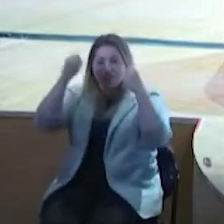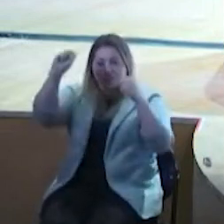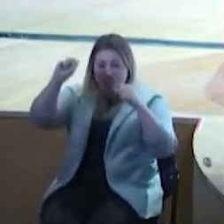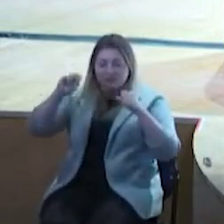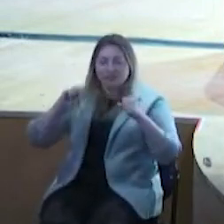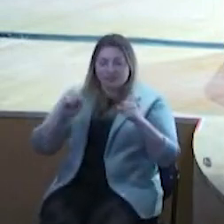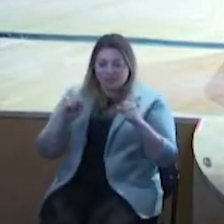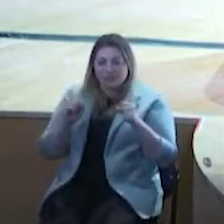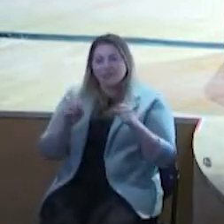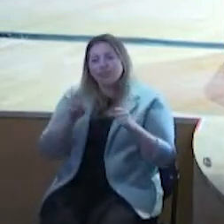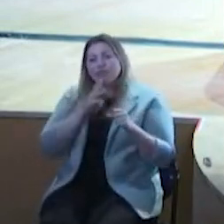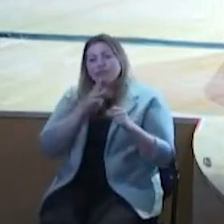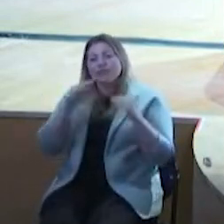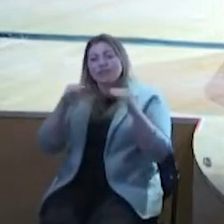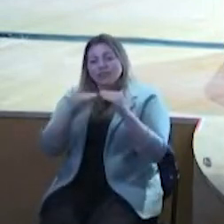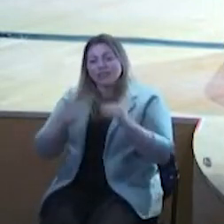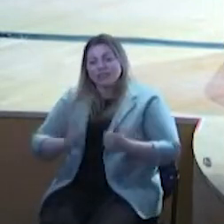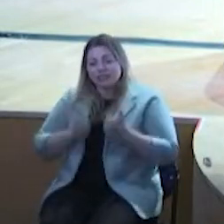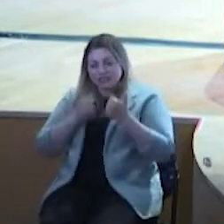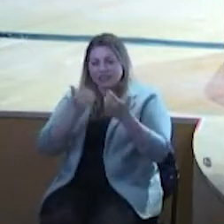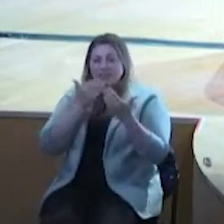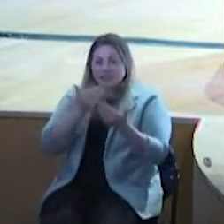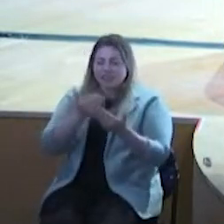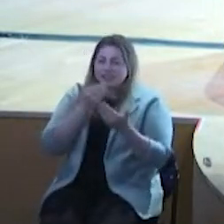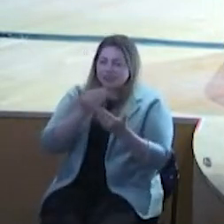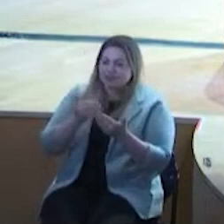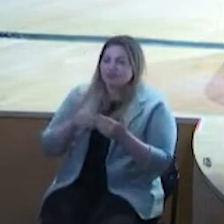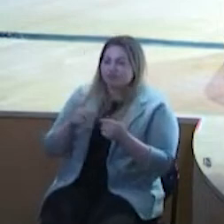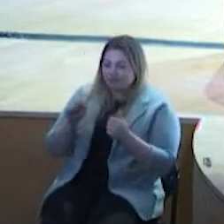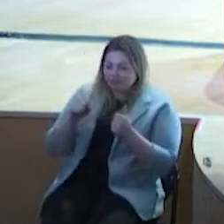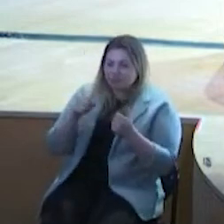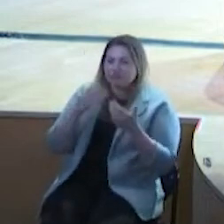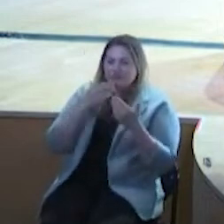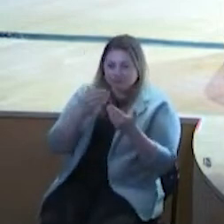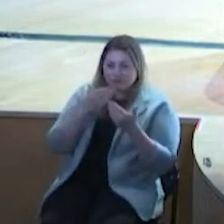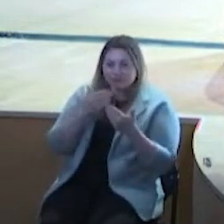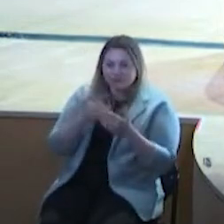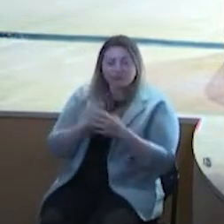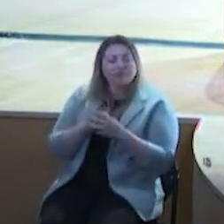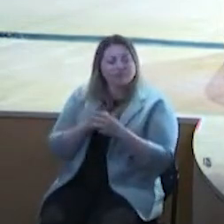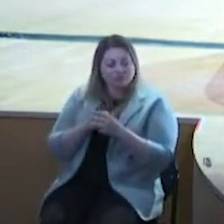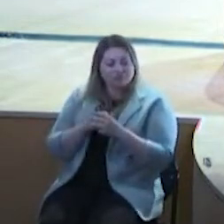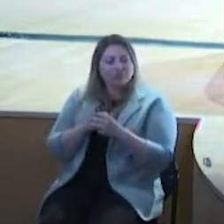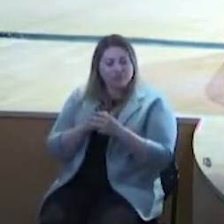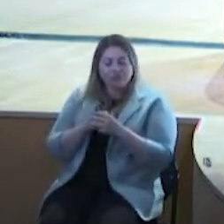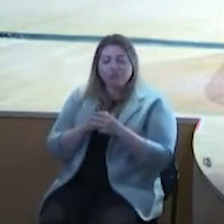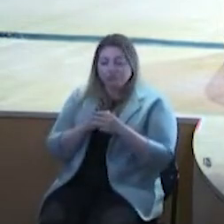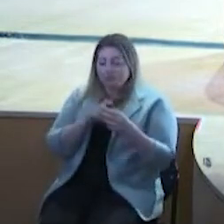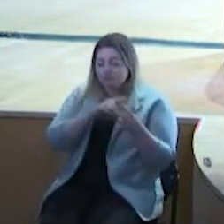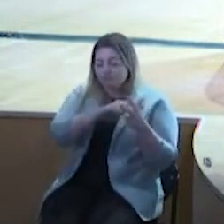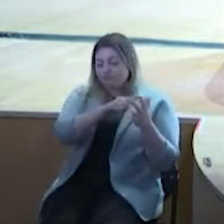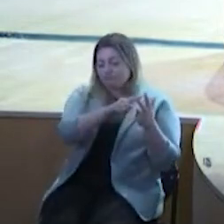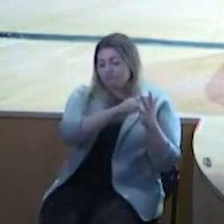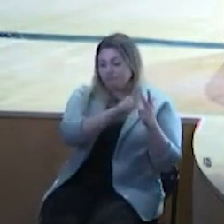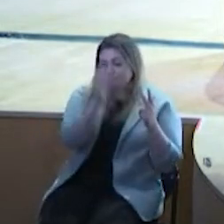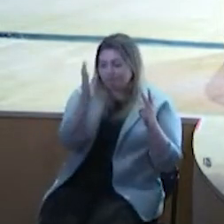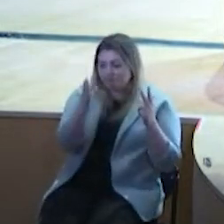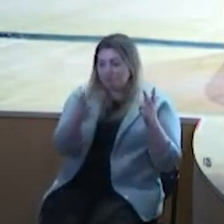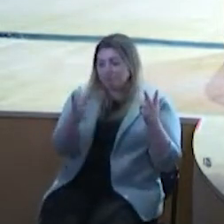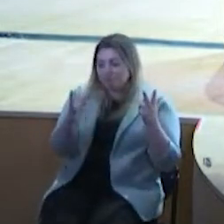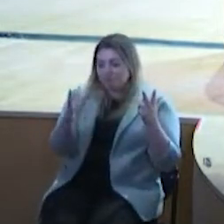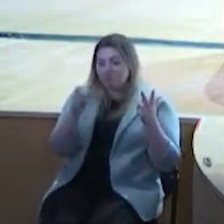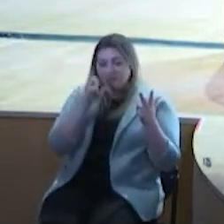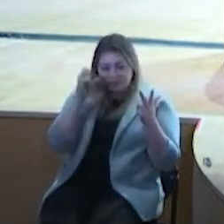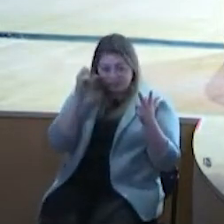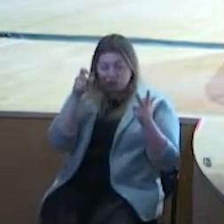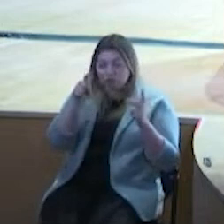All right, thank you. Thank you. Thank you. And all three of these people presented yesterday. That'll be